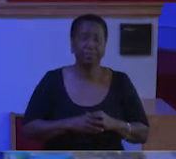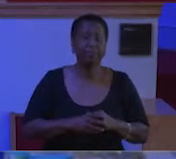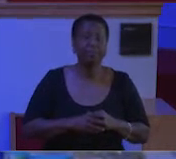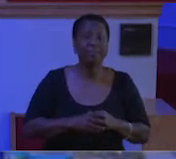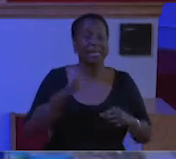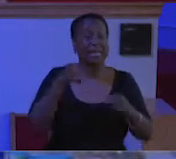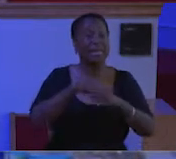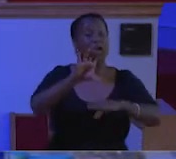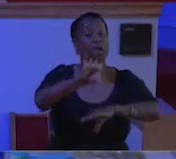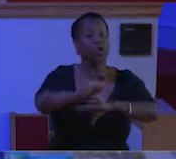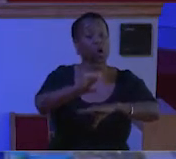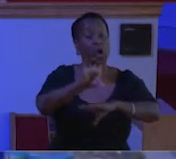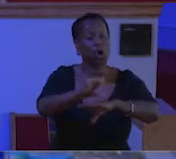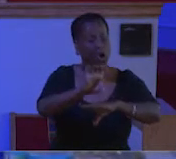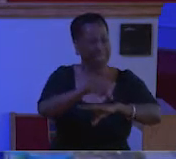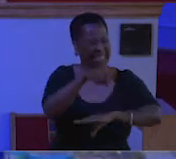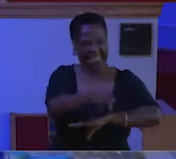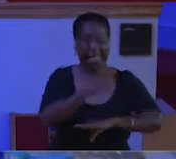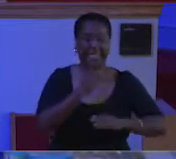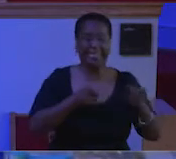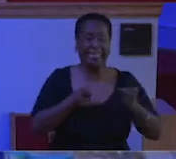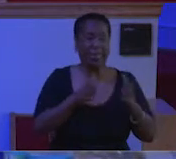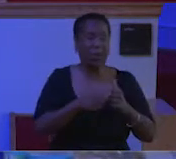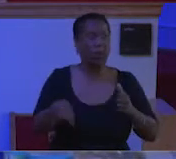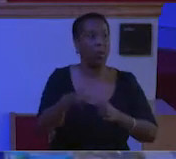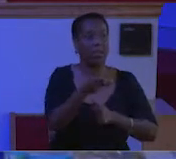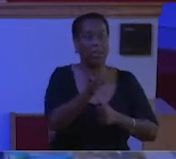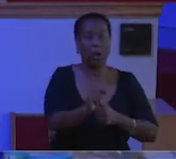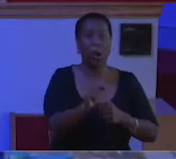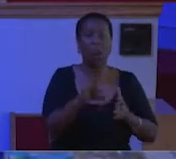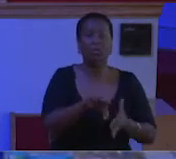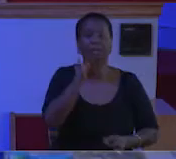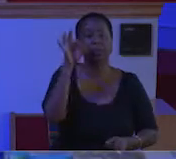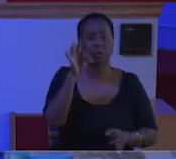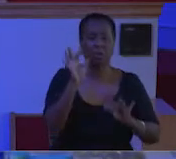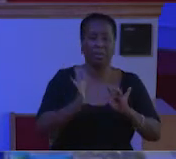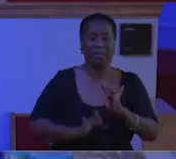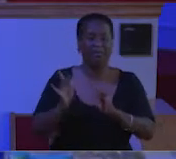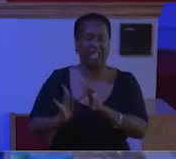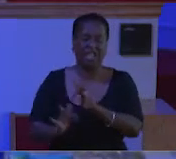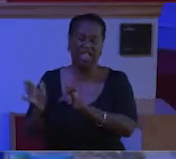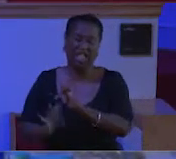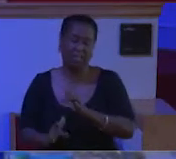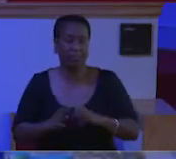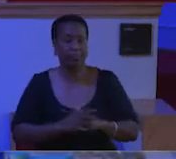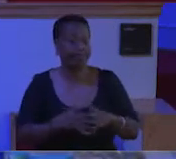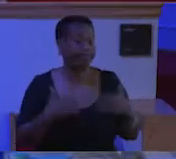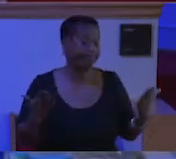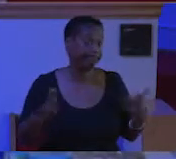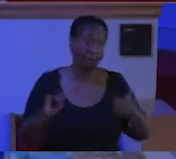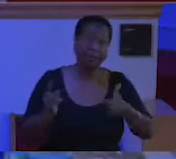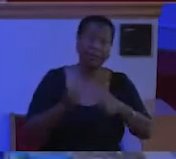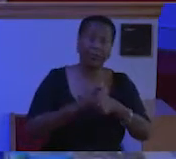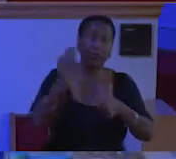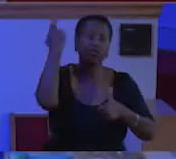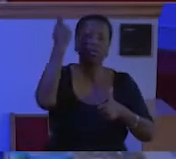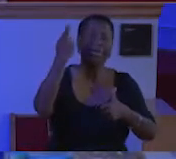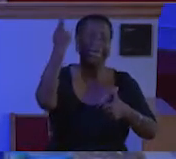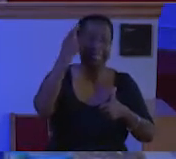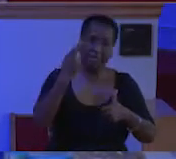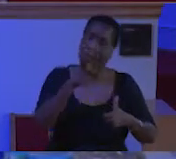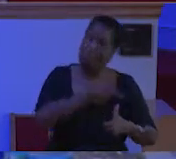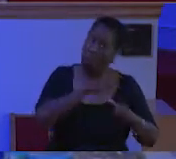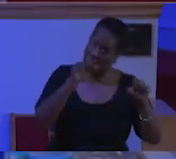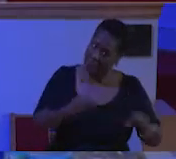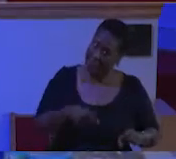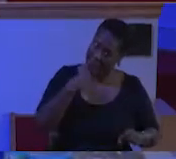a church that is dealing with its own spiritual deficiencies? Well, the first reason that Paul can say